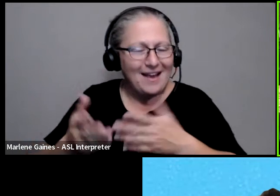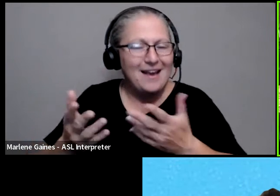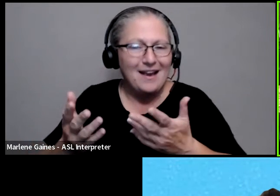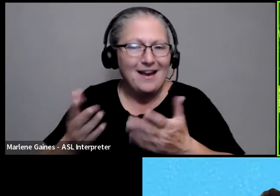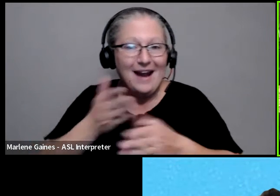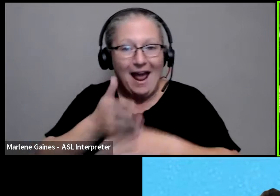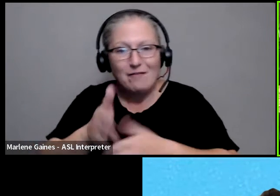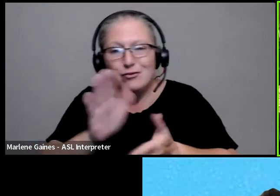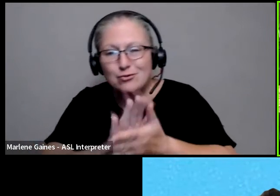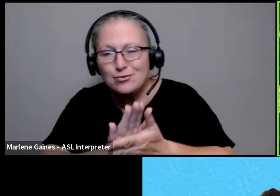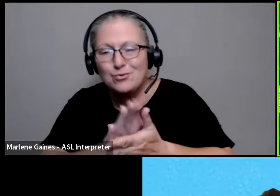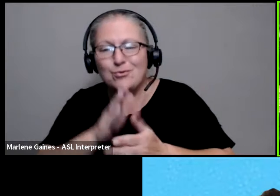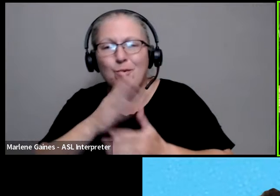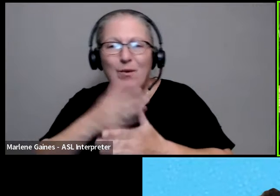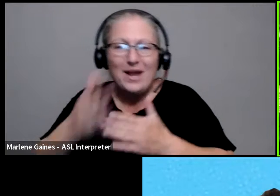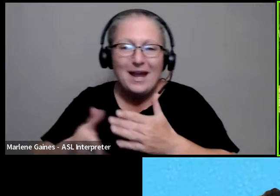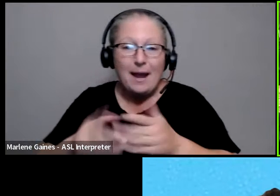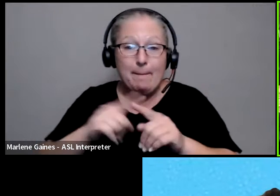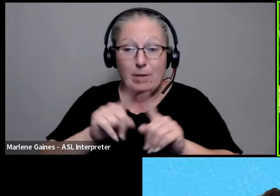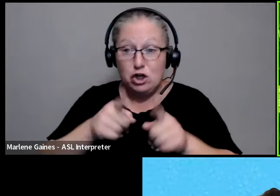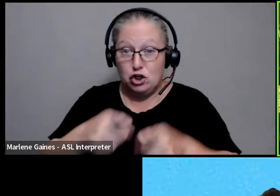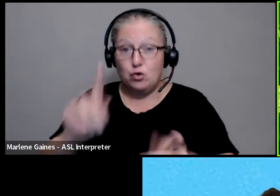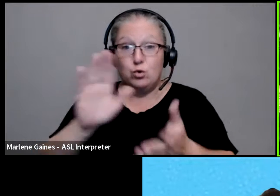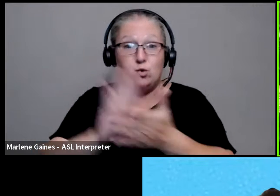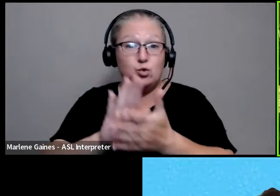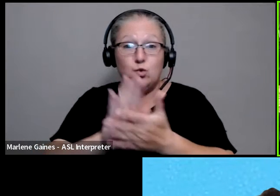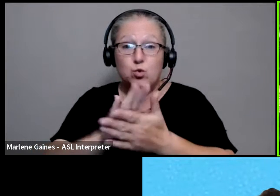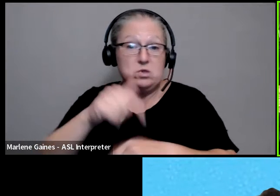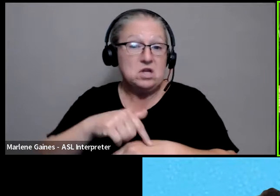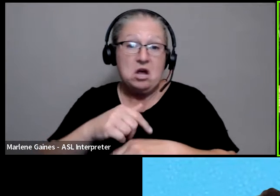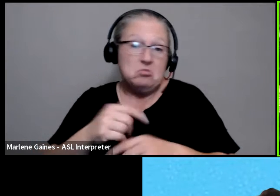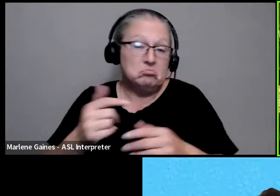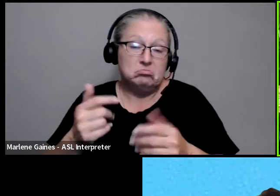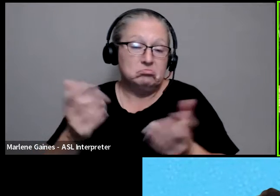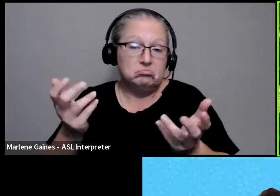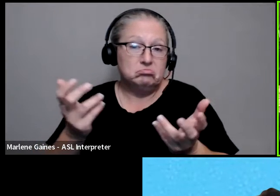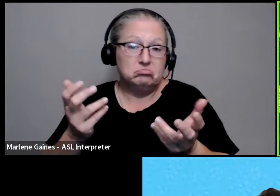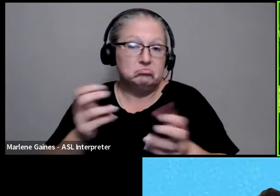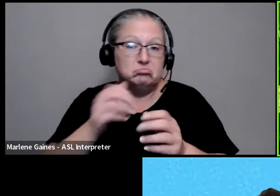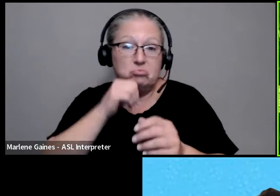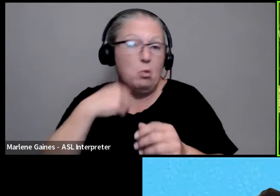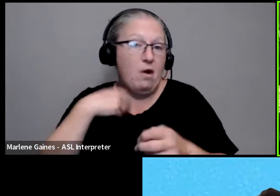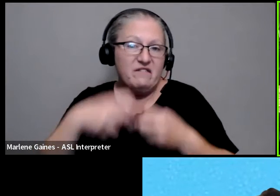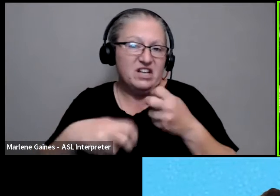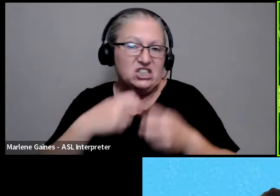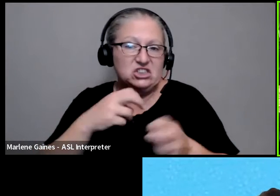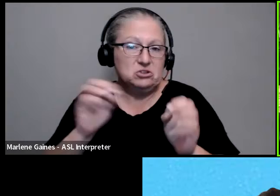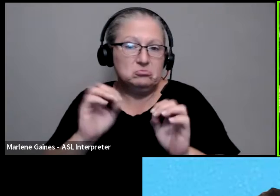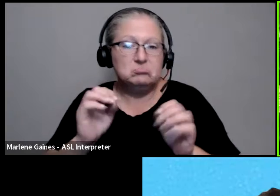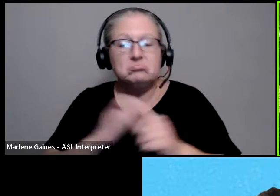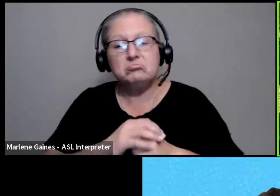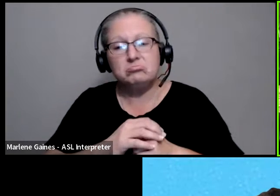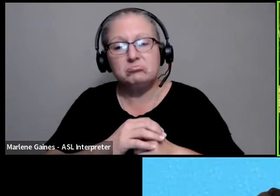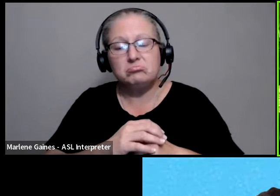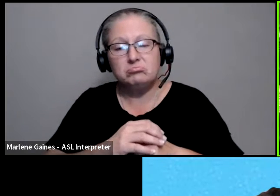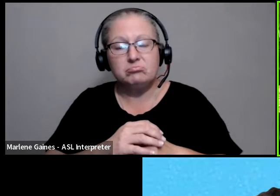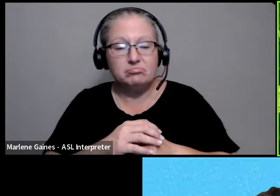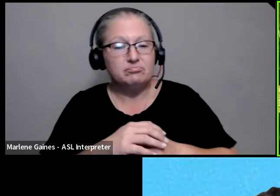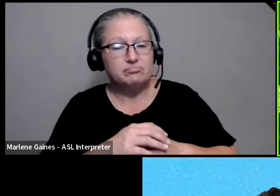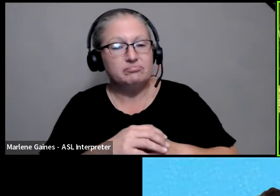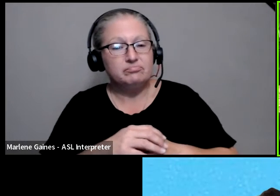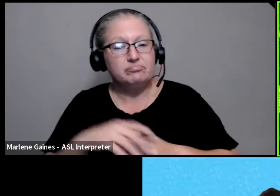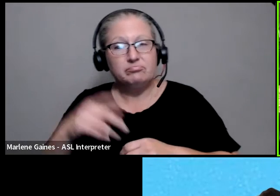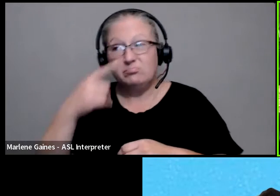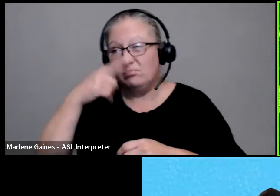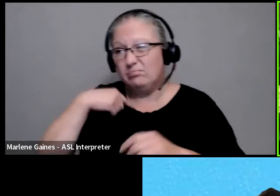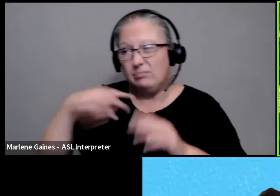after school hours, but during school hours, like we don't have that issue to deal with. Yeah, for sure. Can I